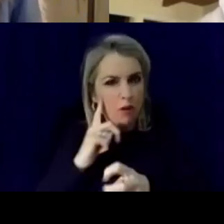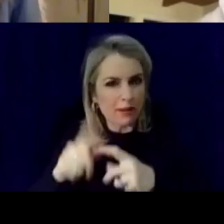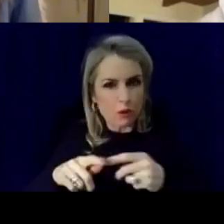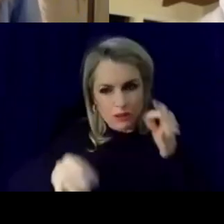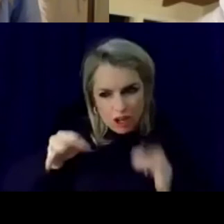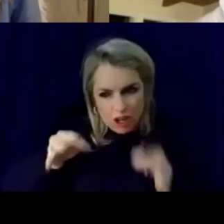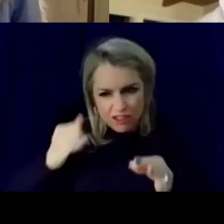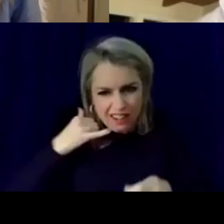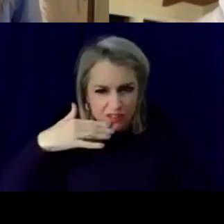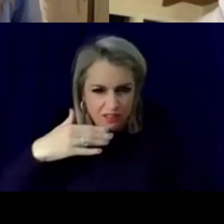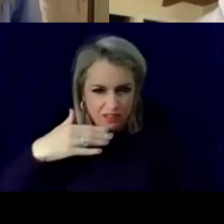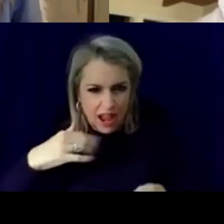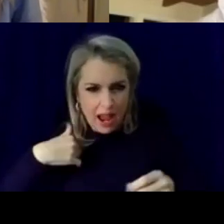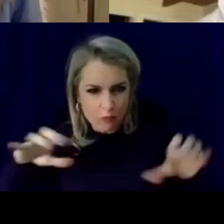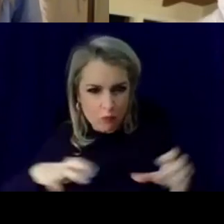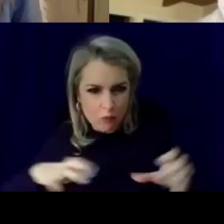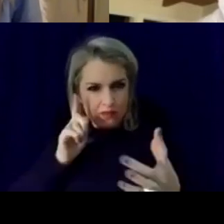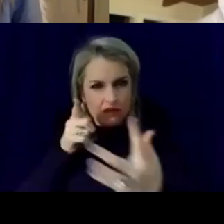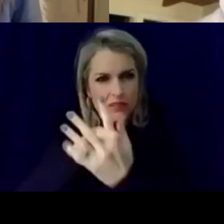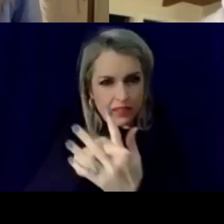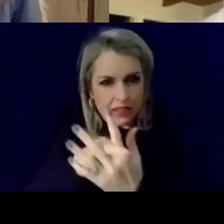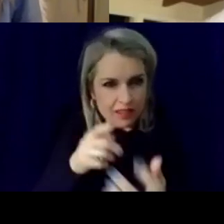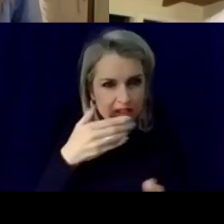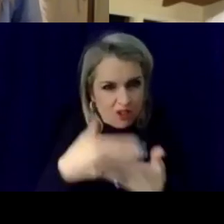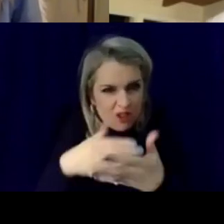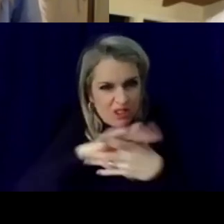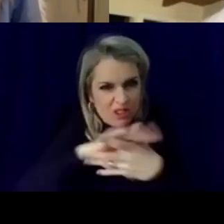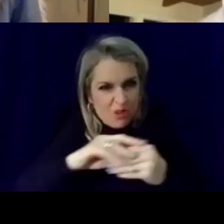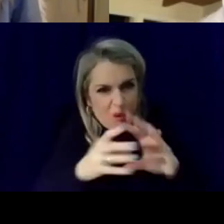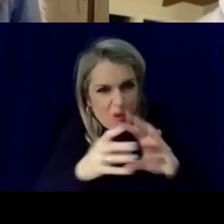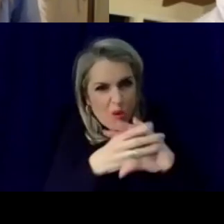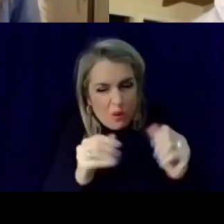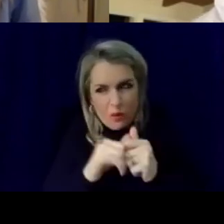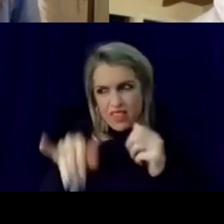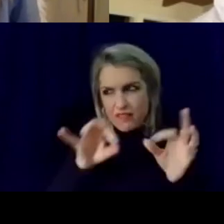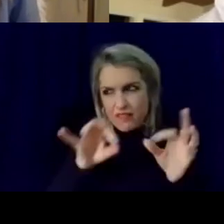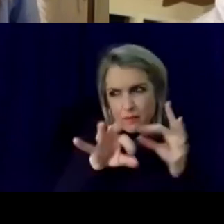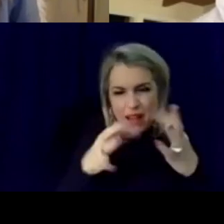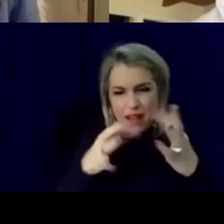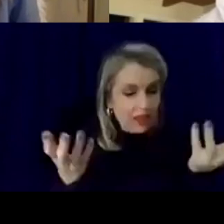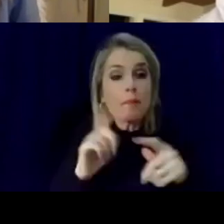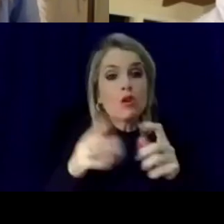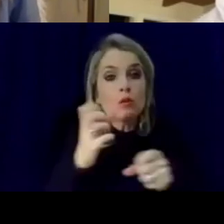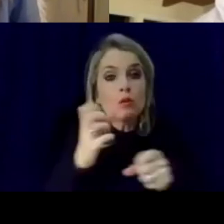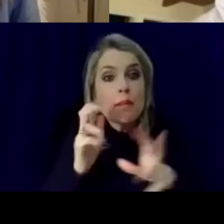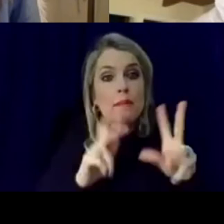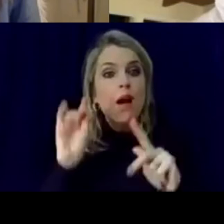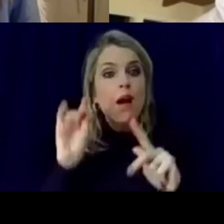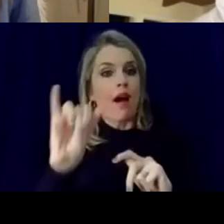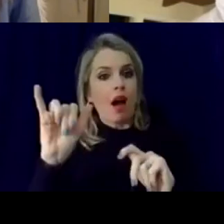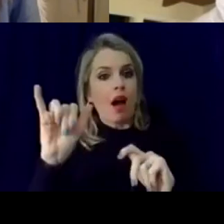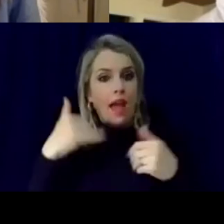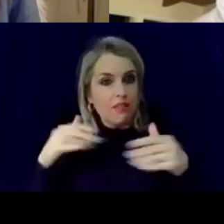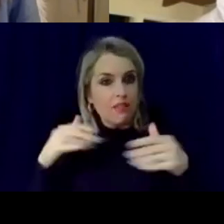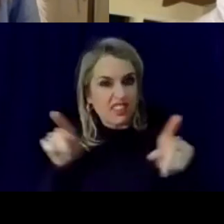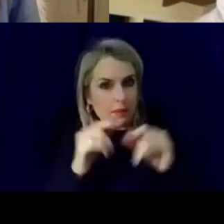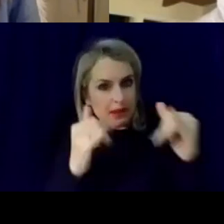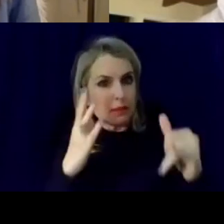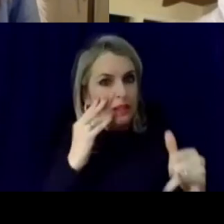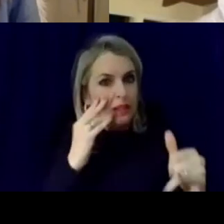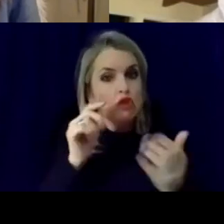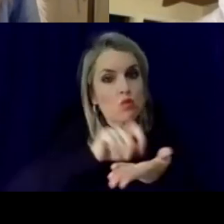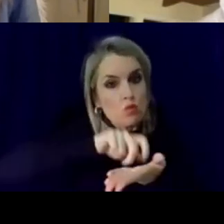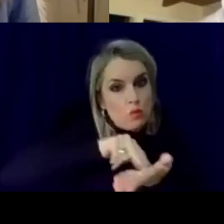it's doing the right thing, if it's like working as a story without that feedback. And so to get that from people who like have experience reading